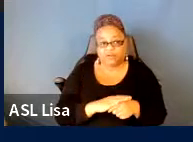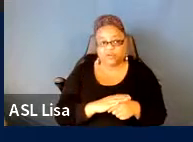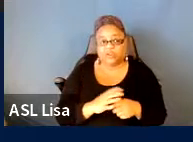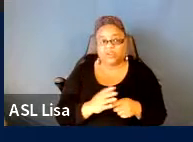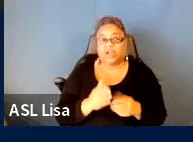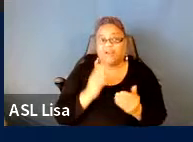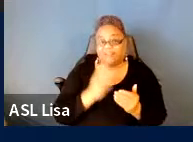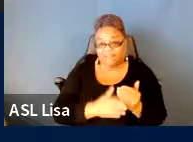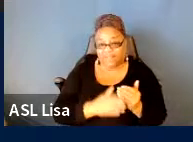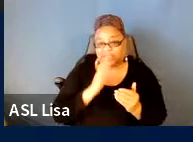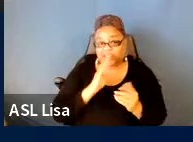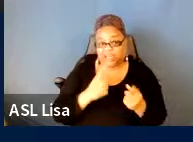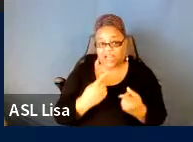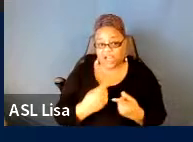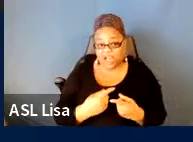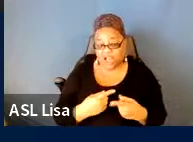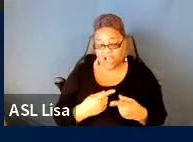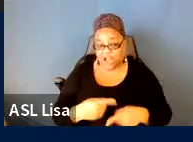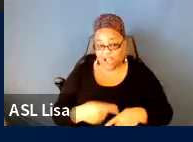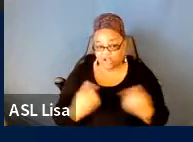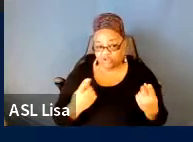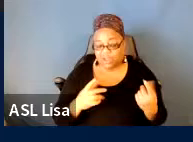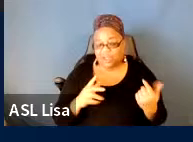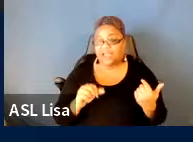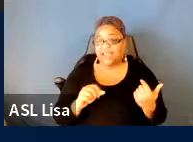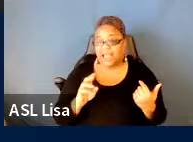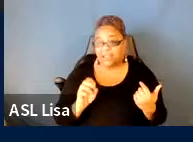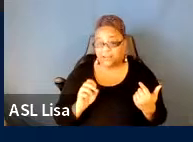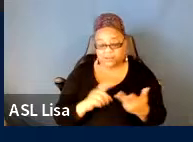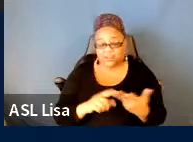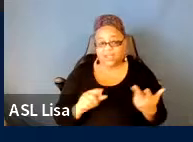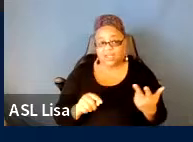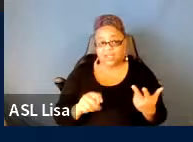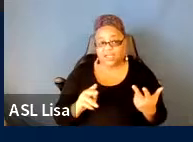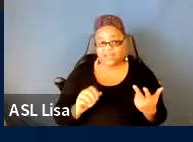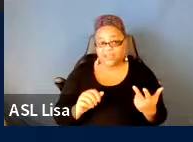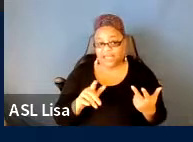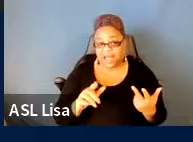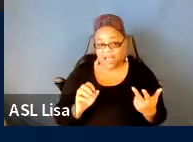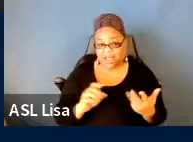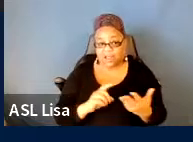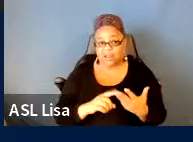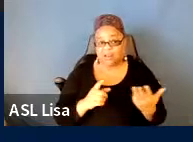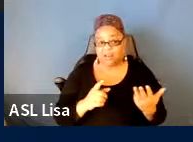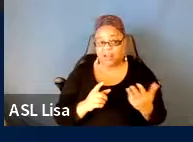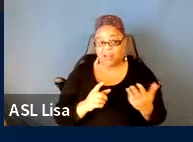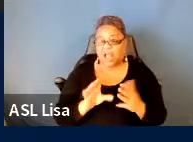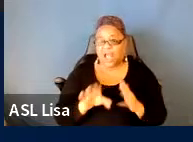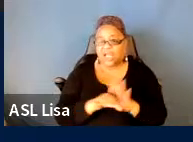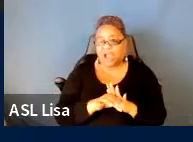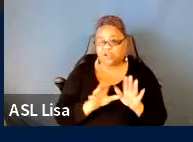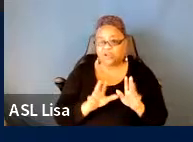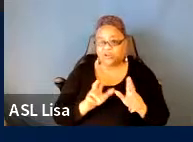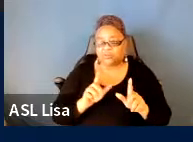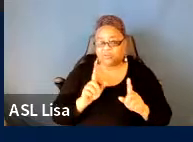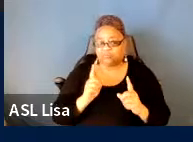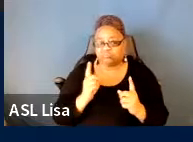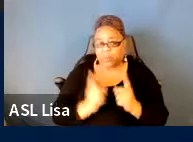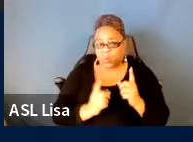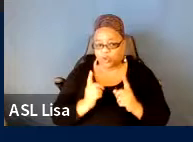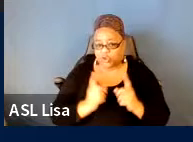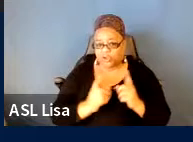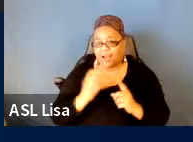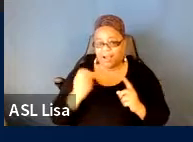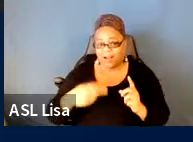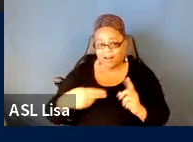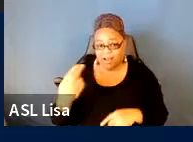the style, the character proportion and height, the stroke thickness, and the line and character spacing.